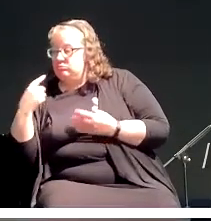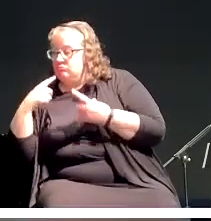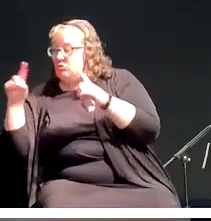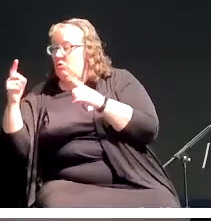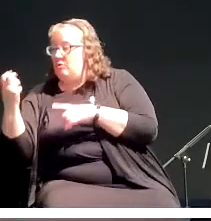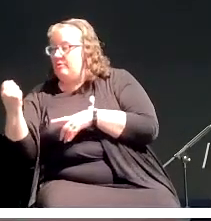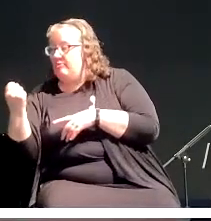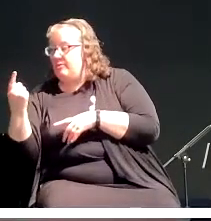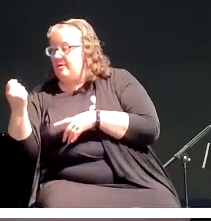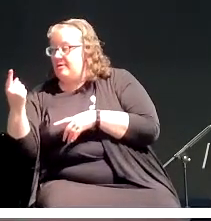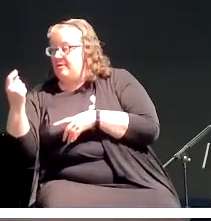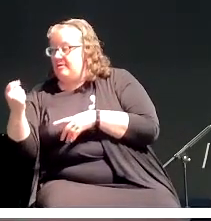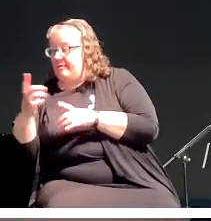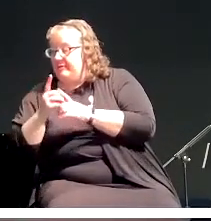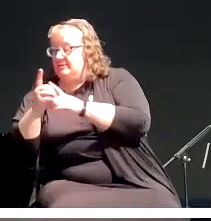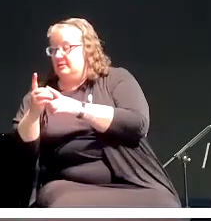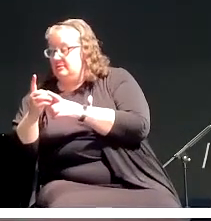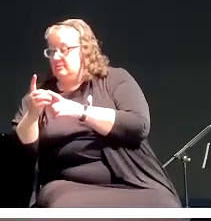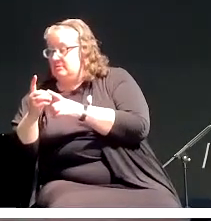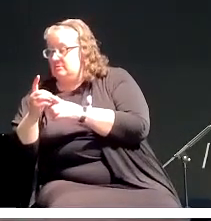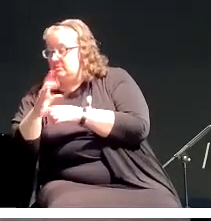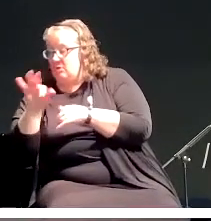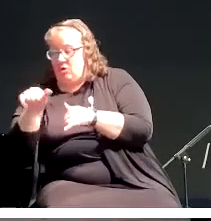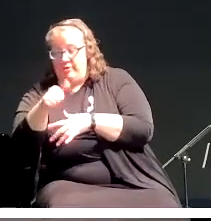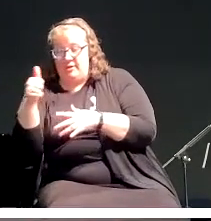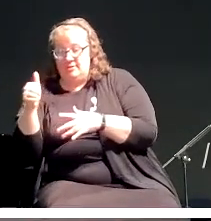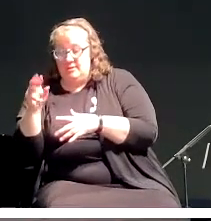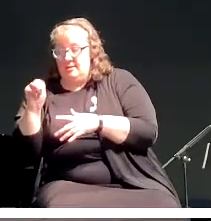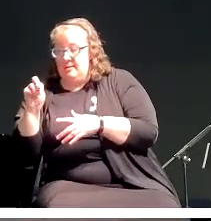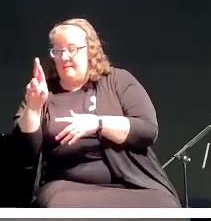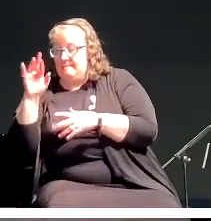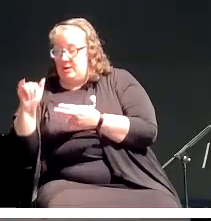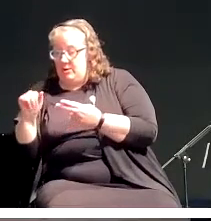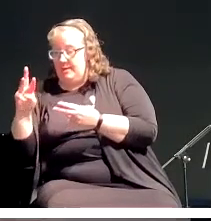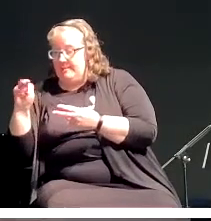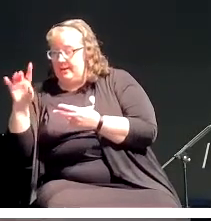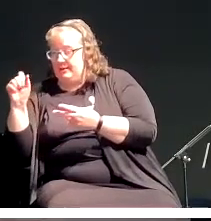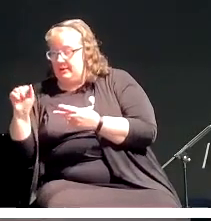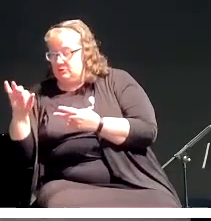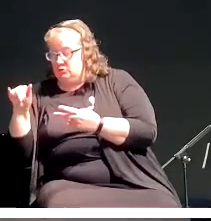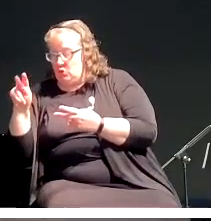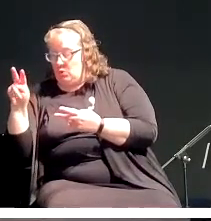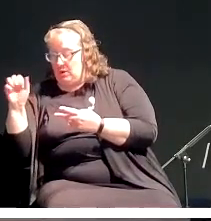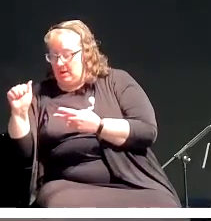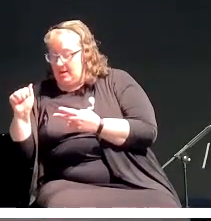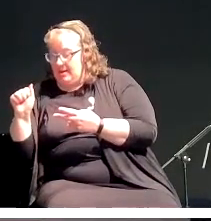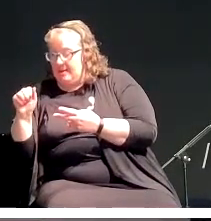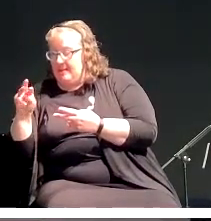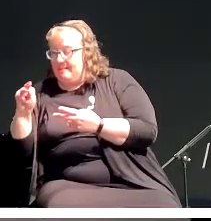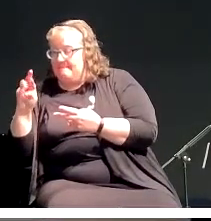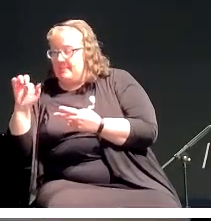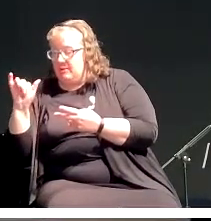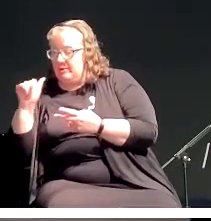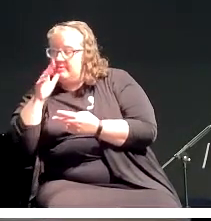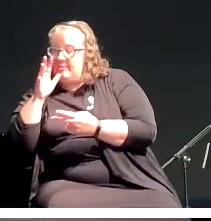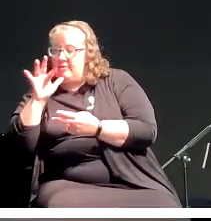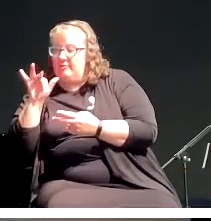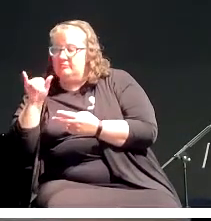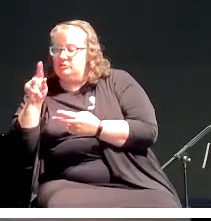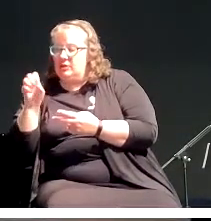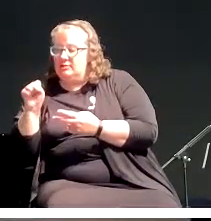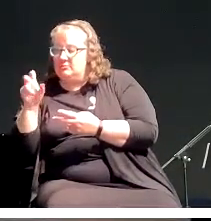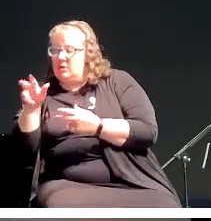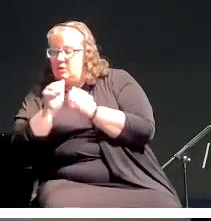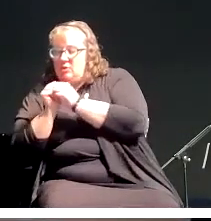the 11 and to all the others. It was Mary Magdalene, Joanna, Mary the mother of James, and the others with